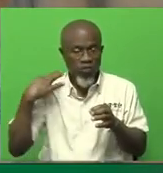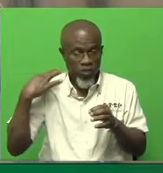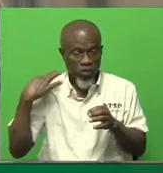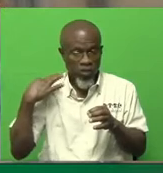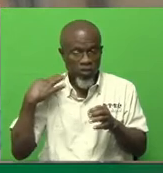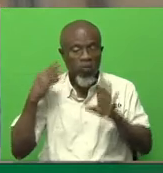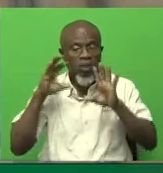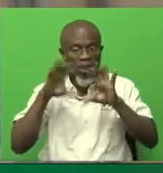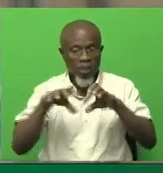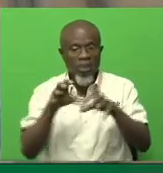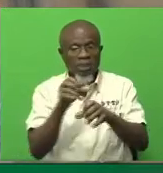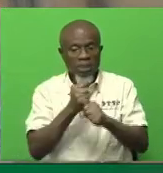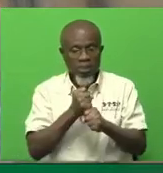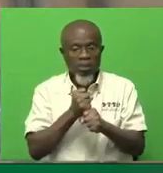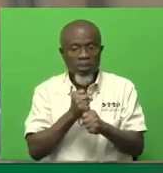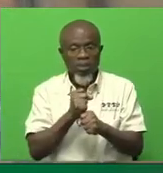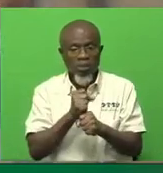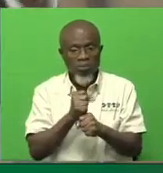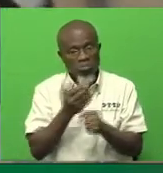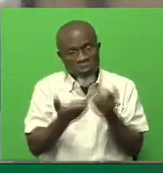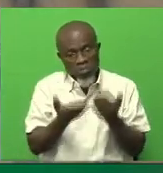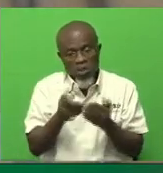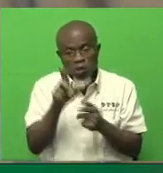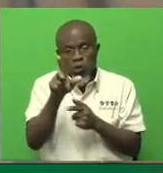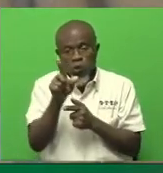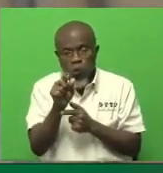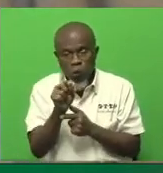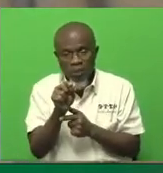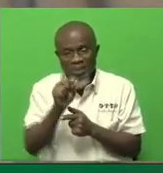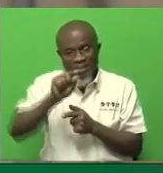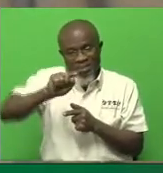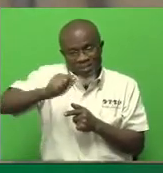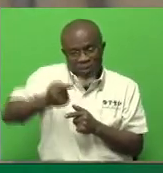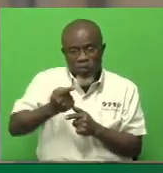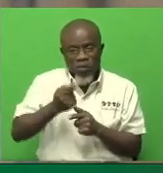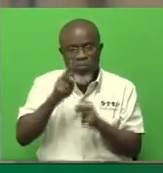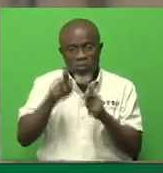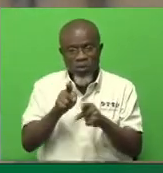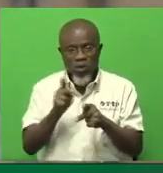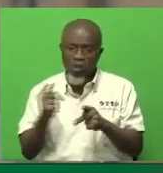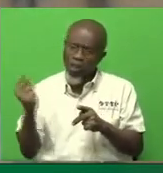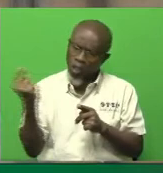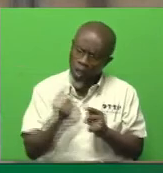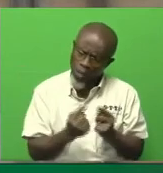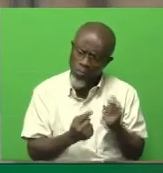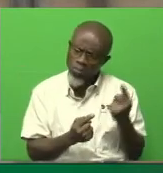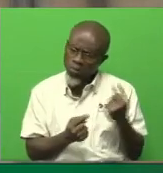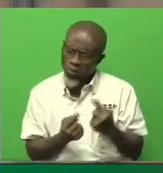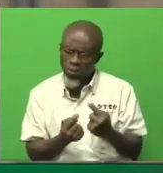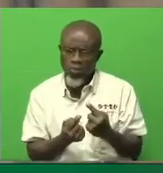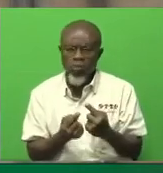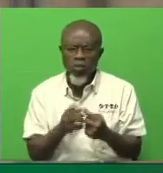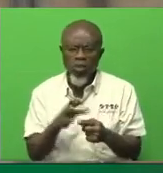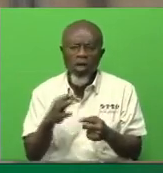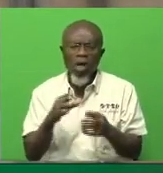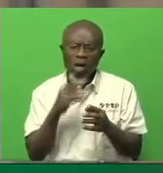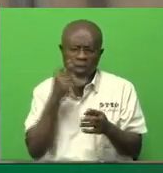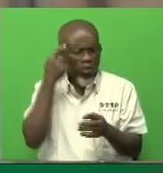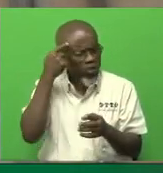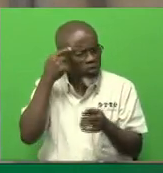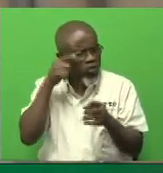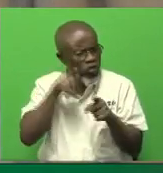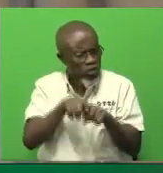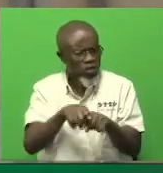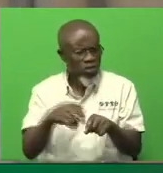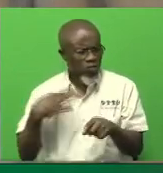20 000 persons who come on to our database to agree to voluntarily